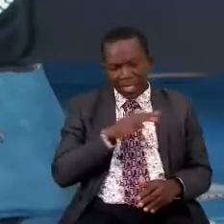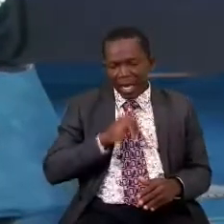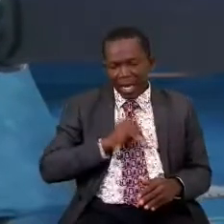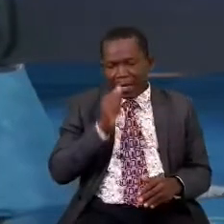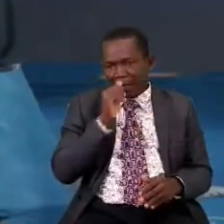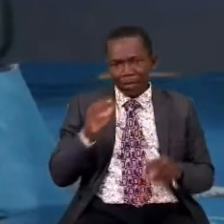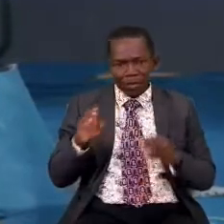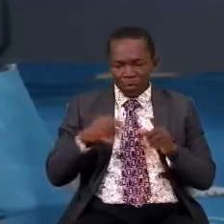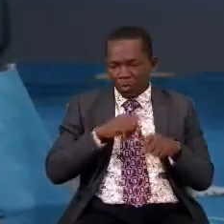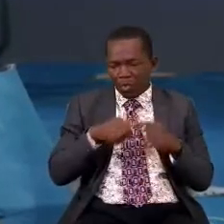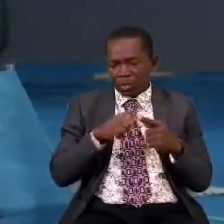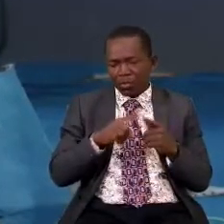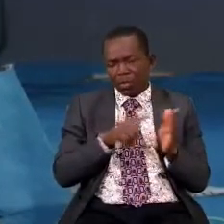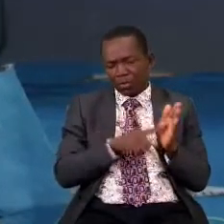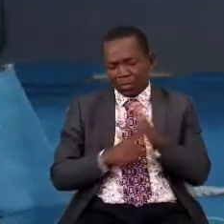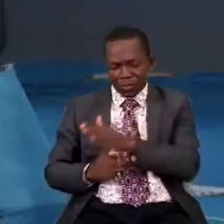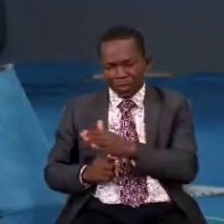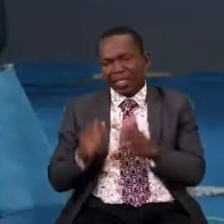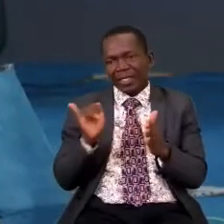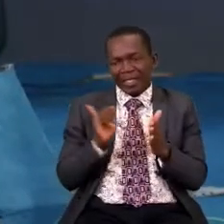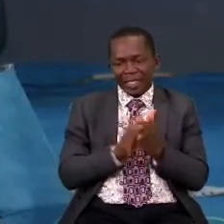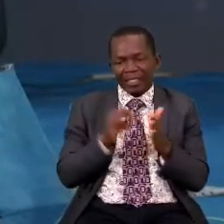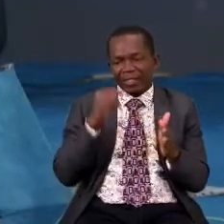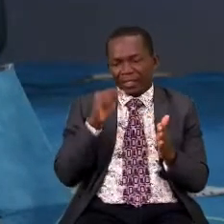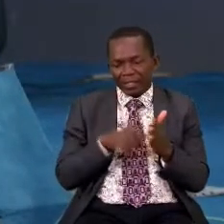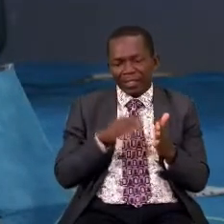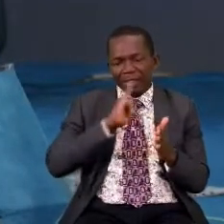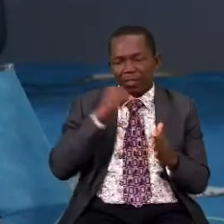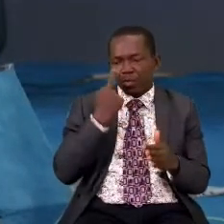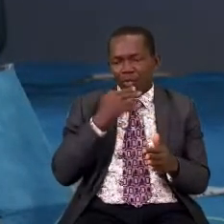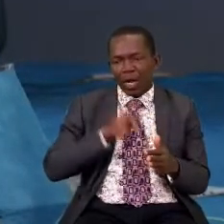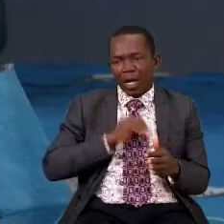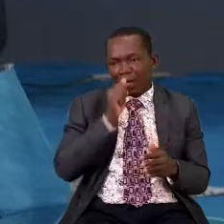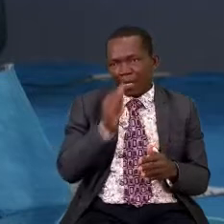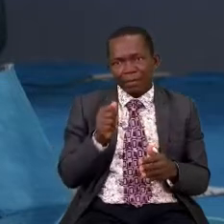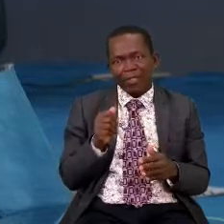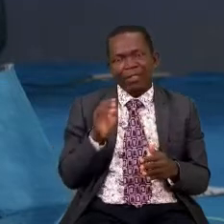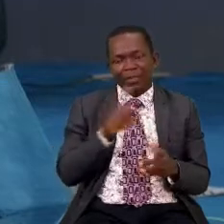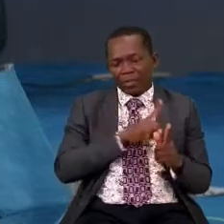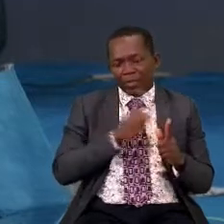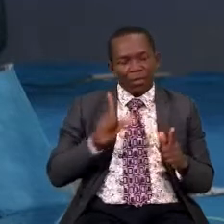want a religious politician to be over